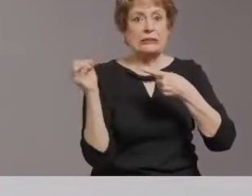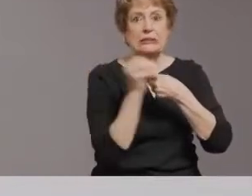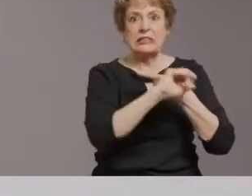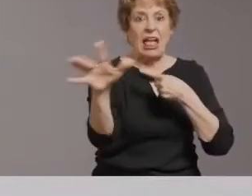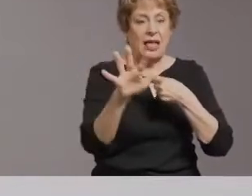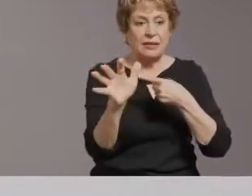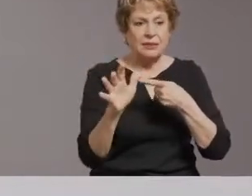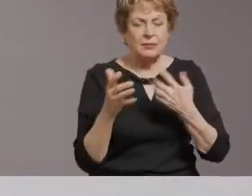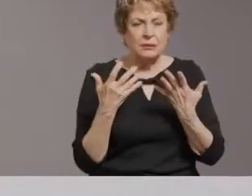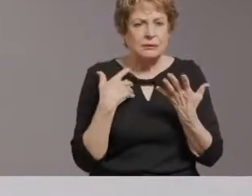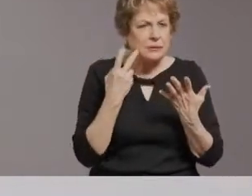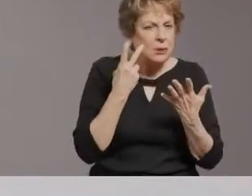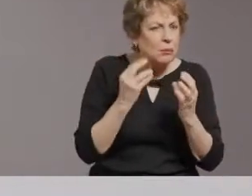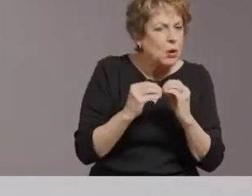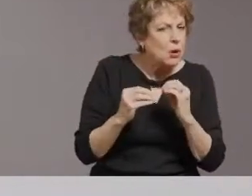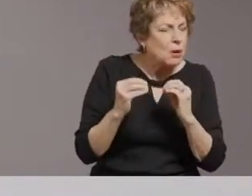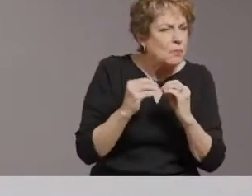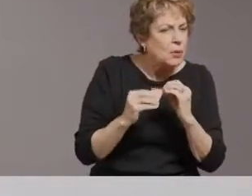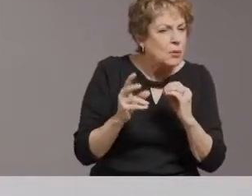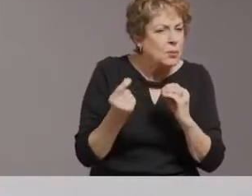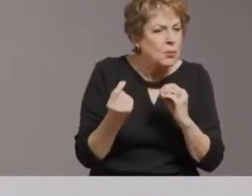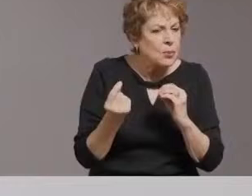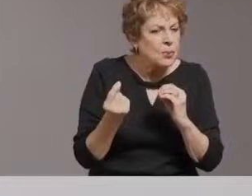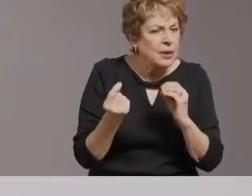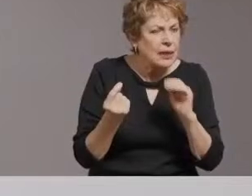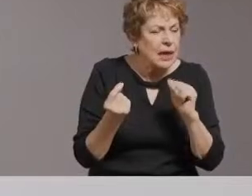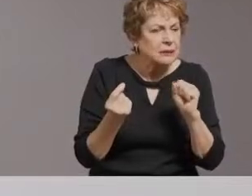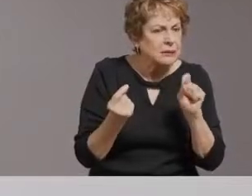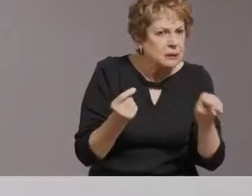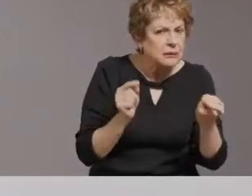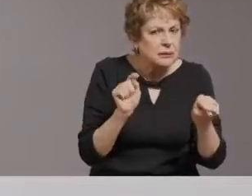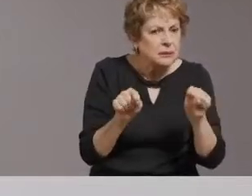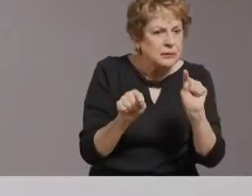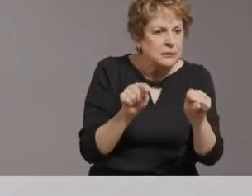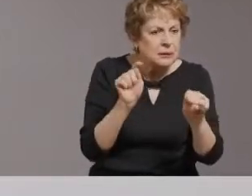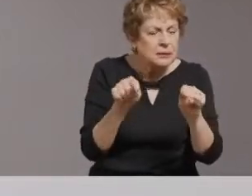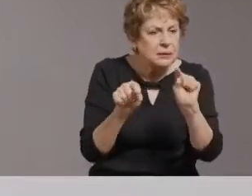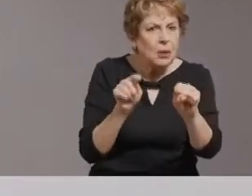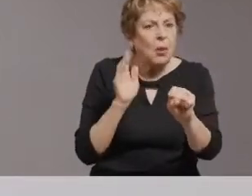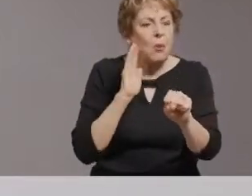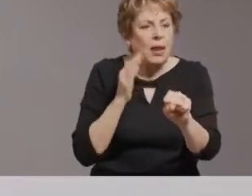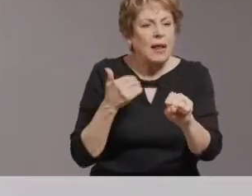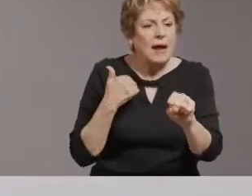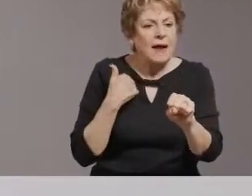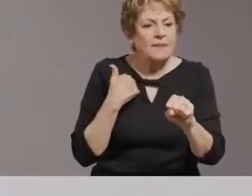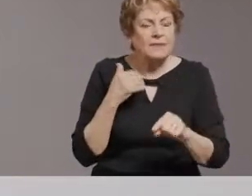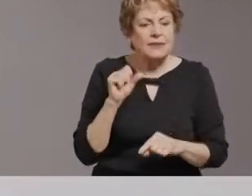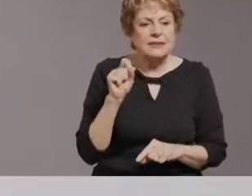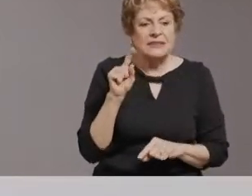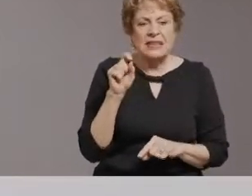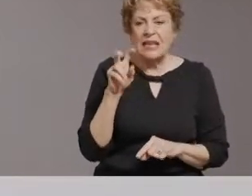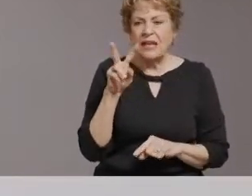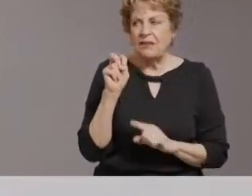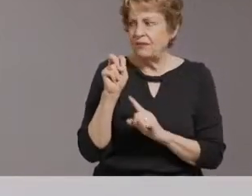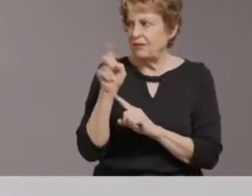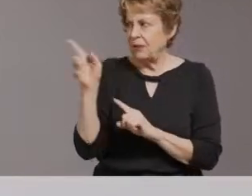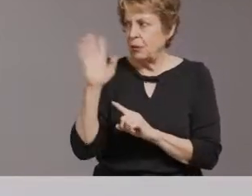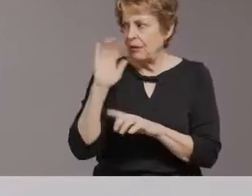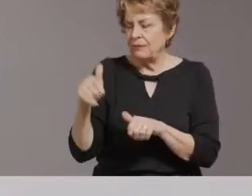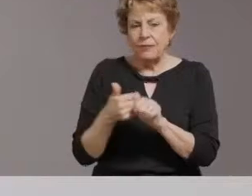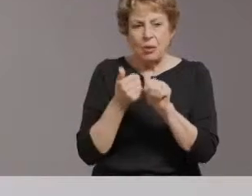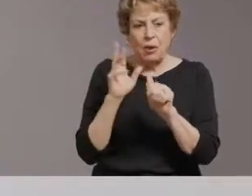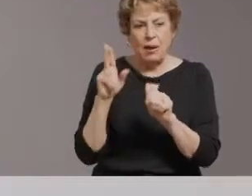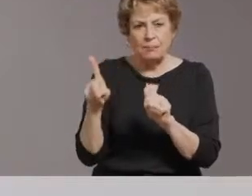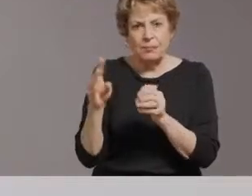Steve follow up with you on that. So we take a certain proportion of the samples and work with